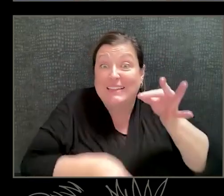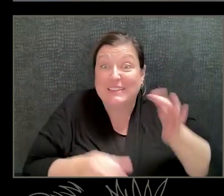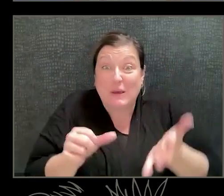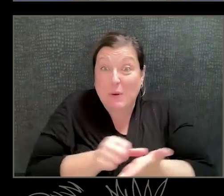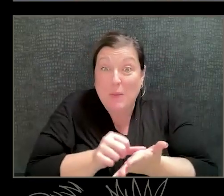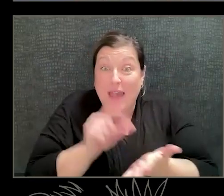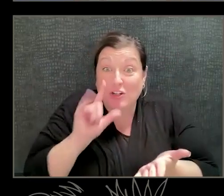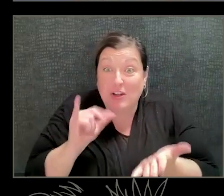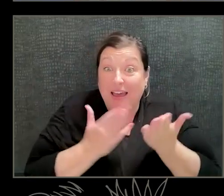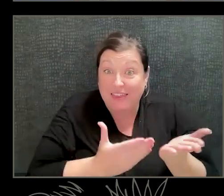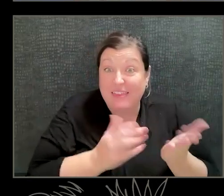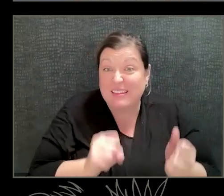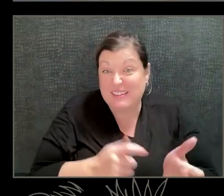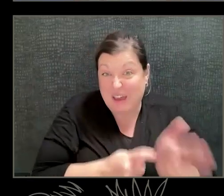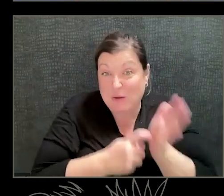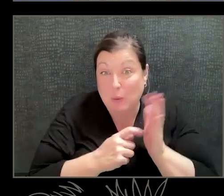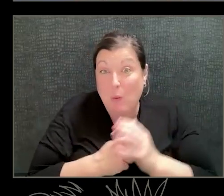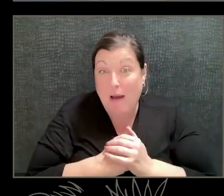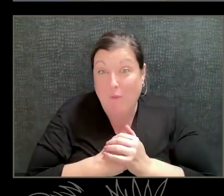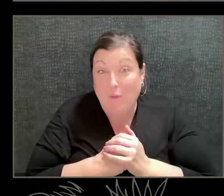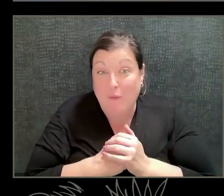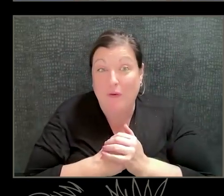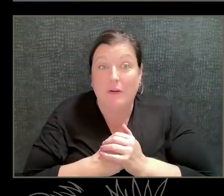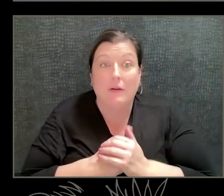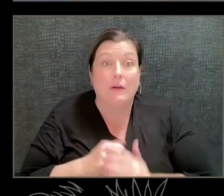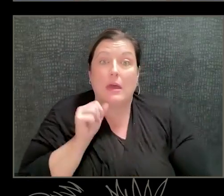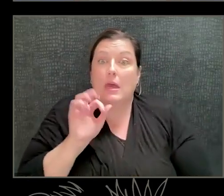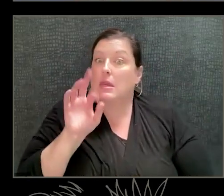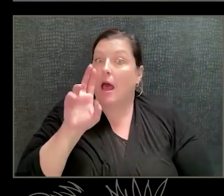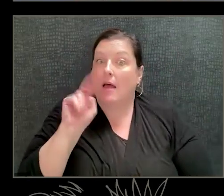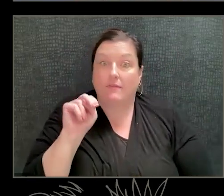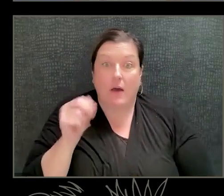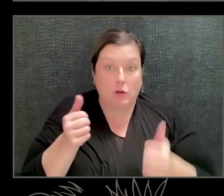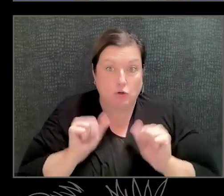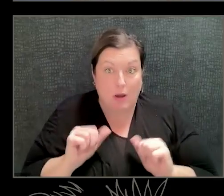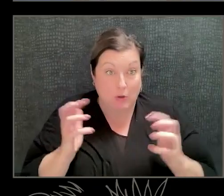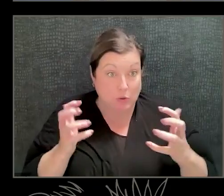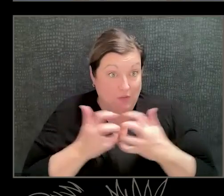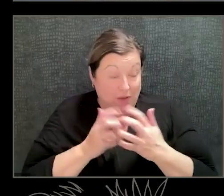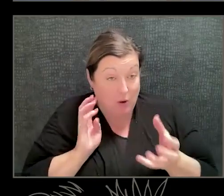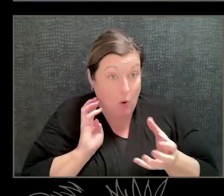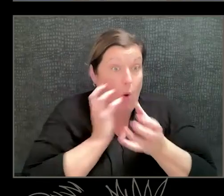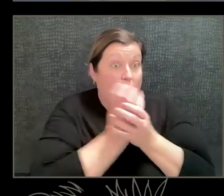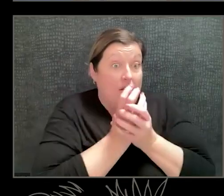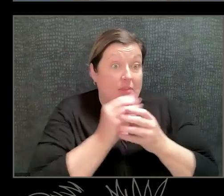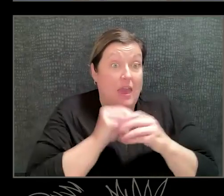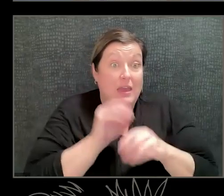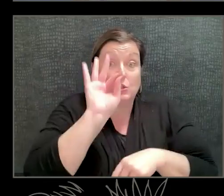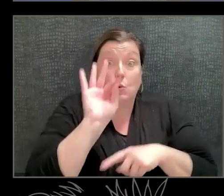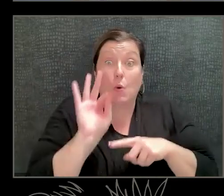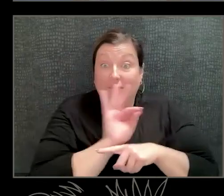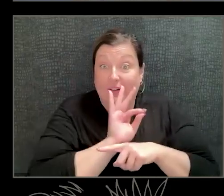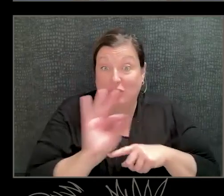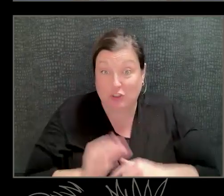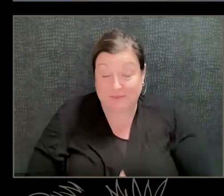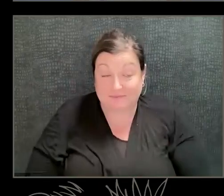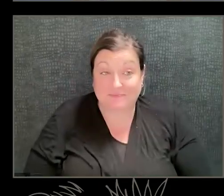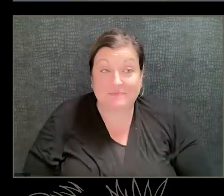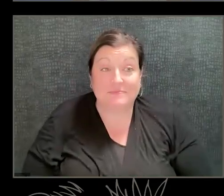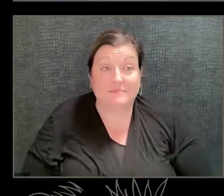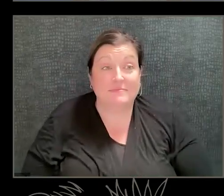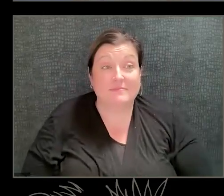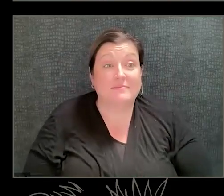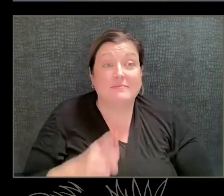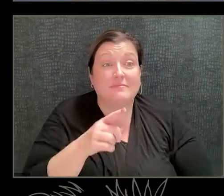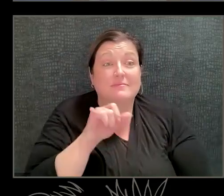page like this can require. It would not be fun trying to fit all of that into that one function, right? And there was no